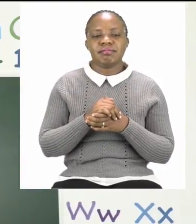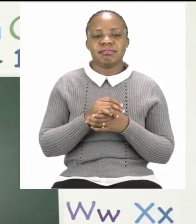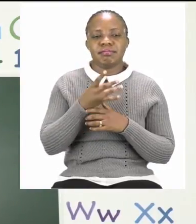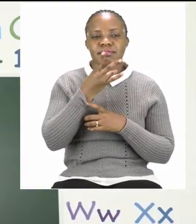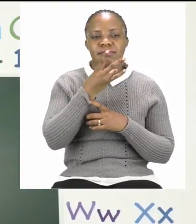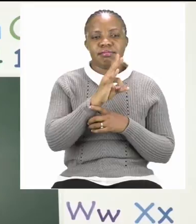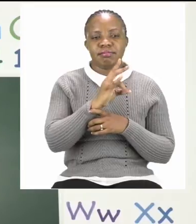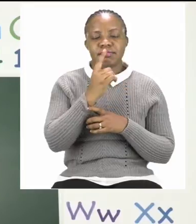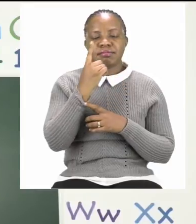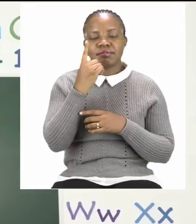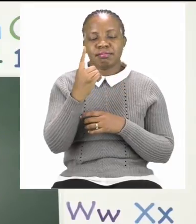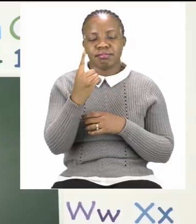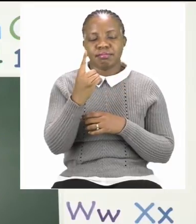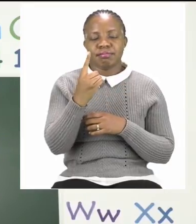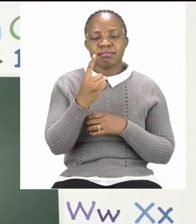71,